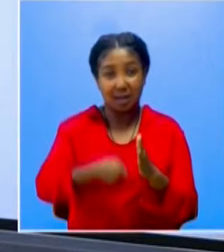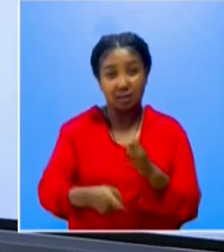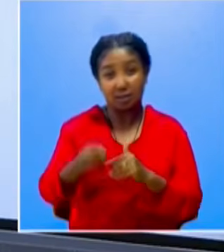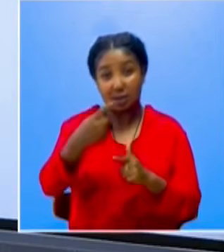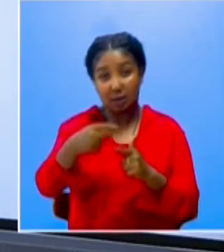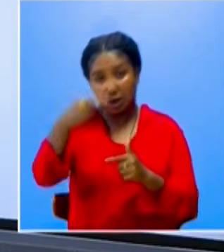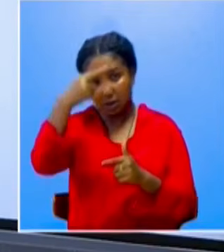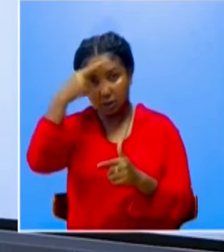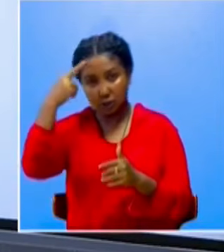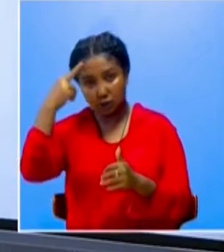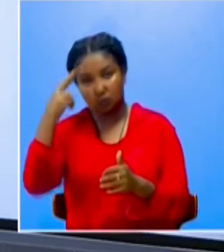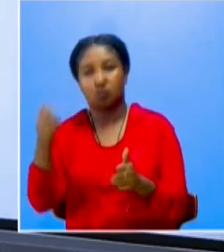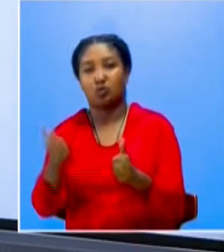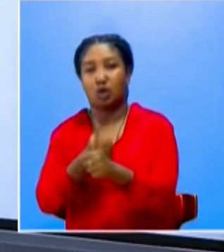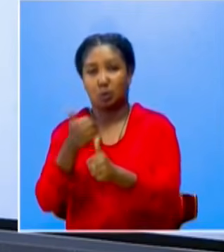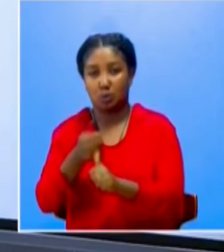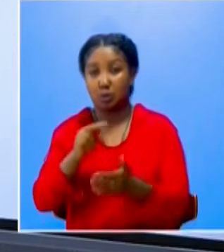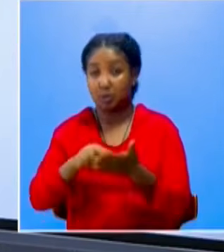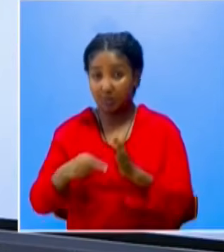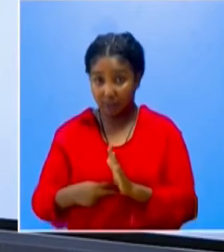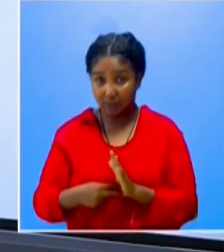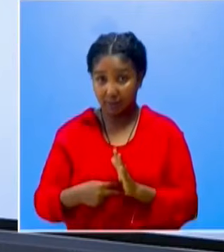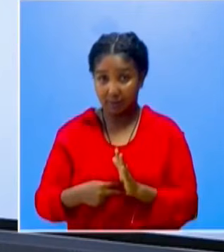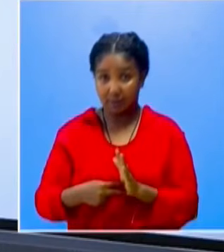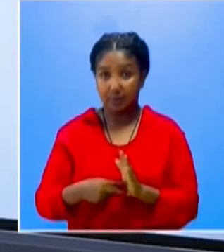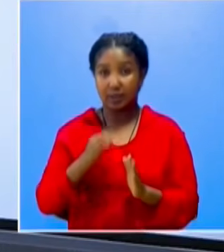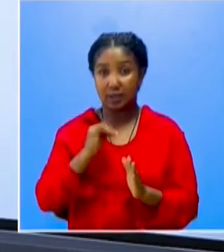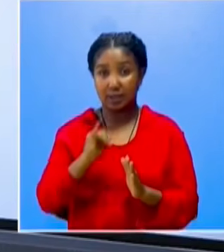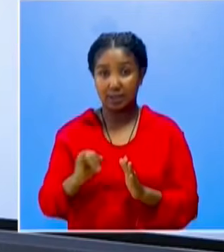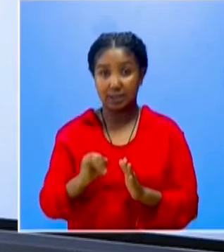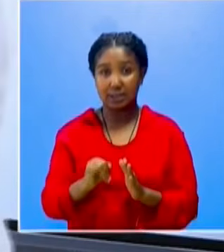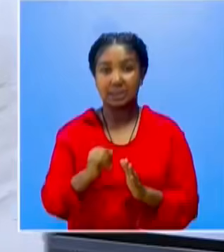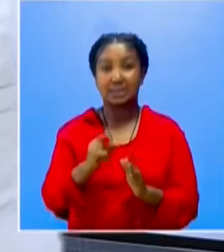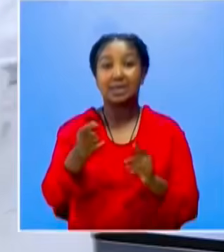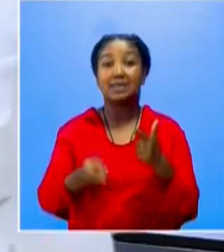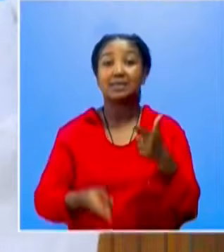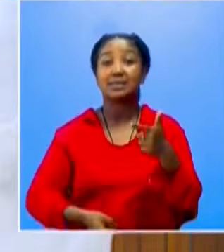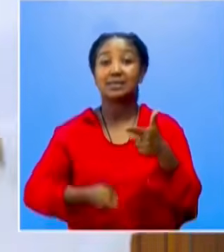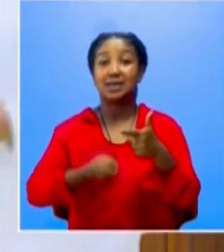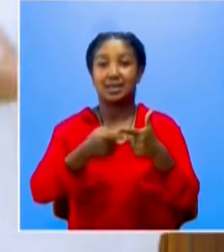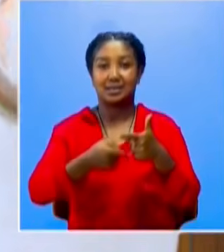Yes? Which means it is what? It is the second